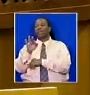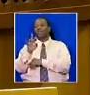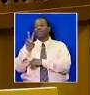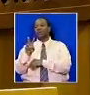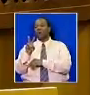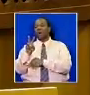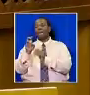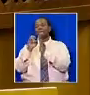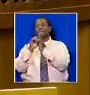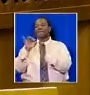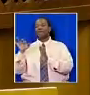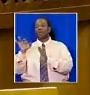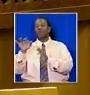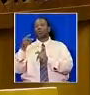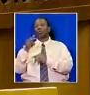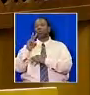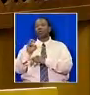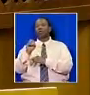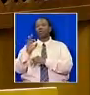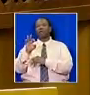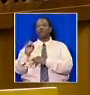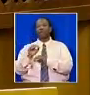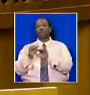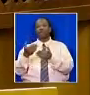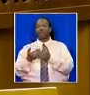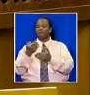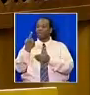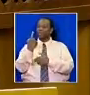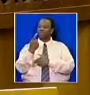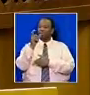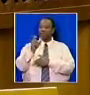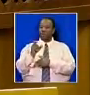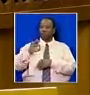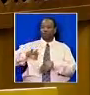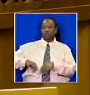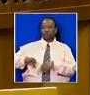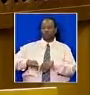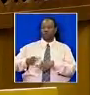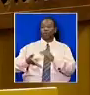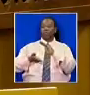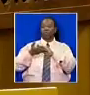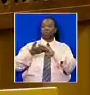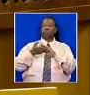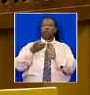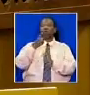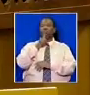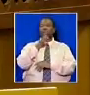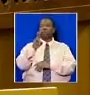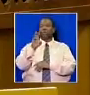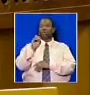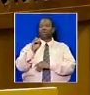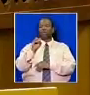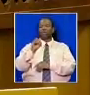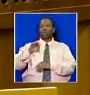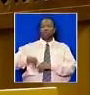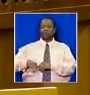to raise income from 50,000 rands per person to 120,000 rands, to reduce poverty